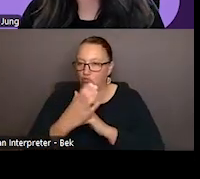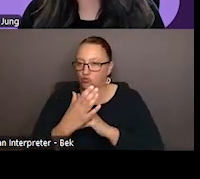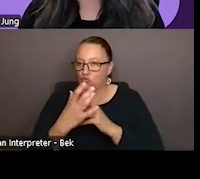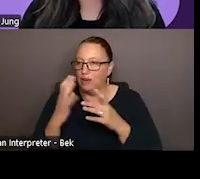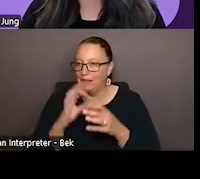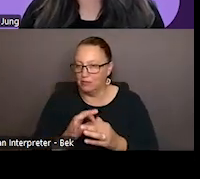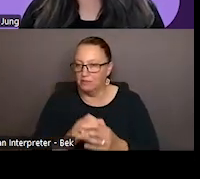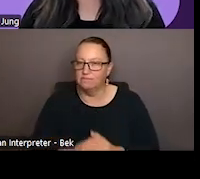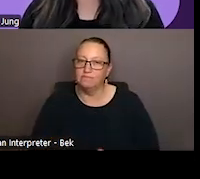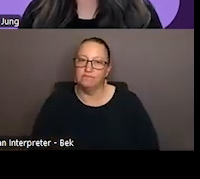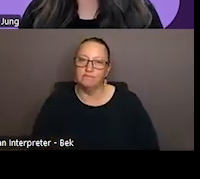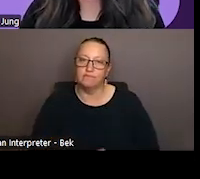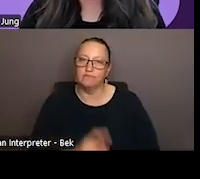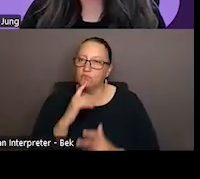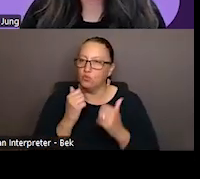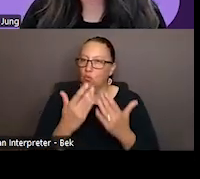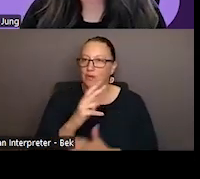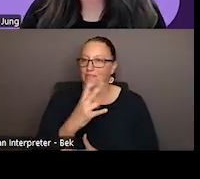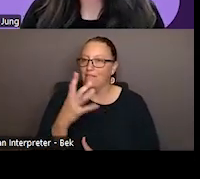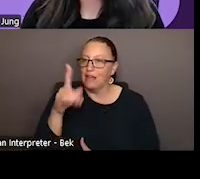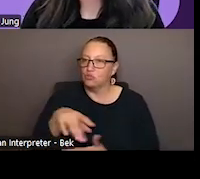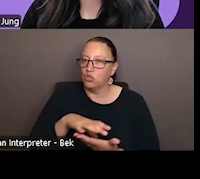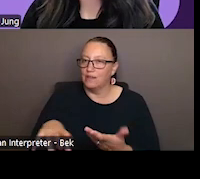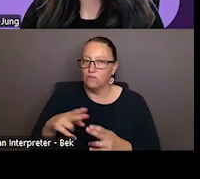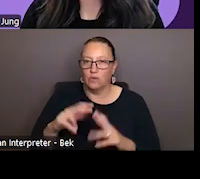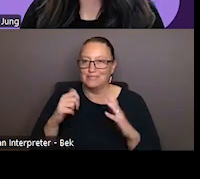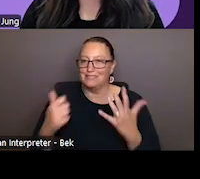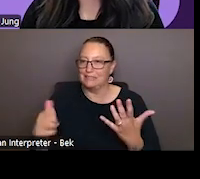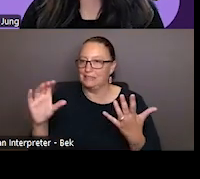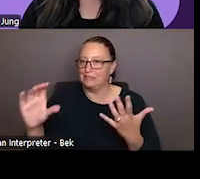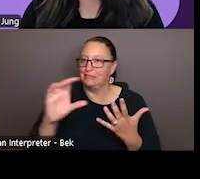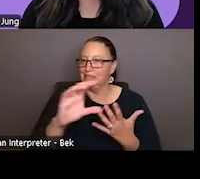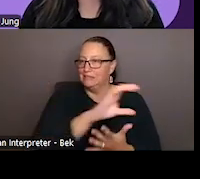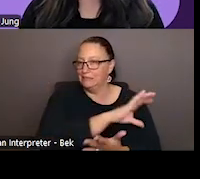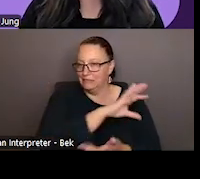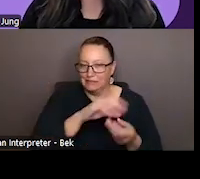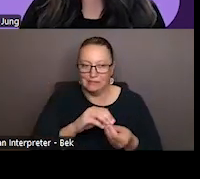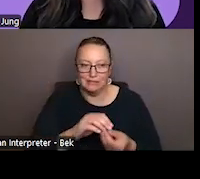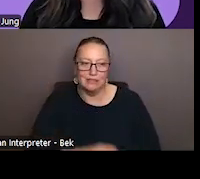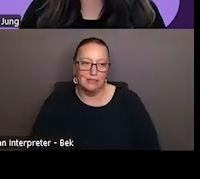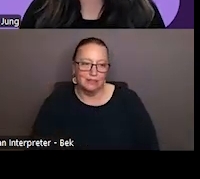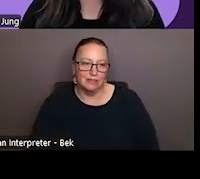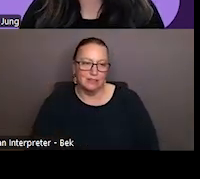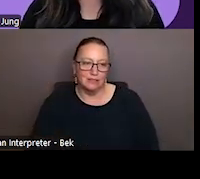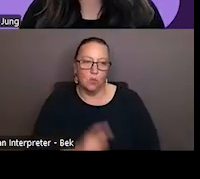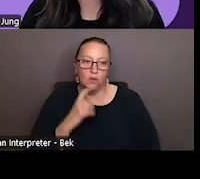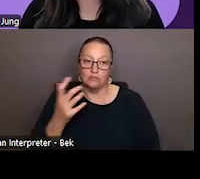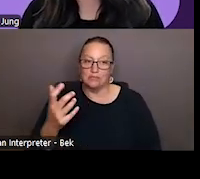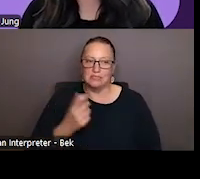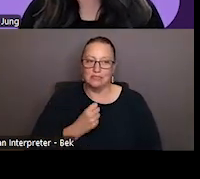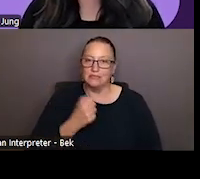$25,000 is awarded across 6 categories in the Asia Pacific Arts Awards. Recipients receive a cash